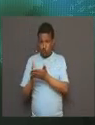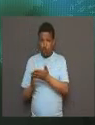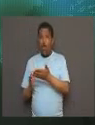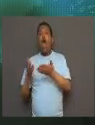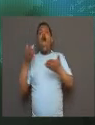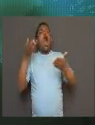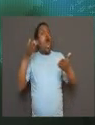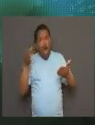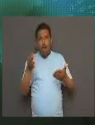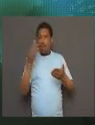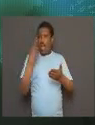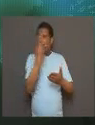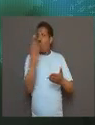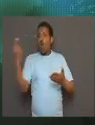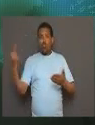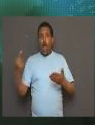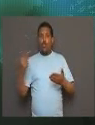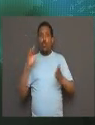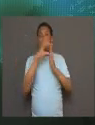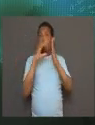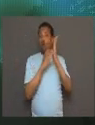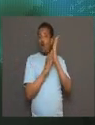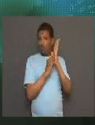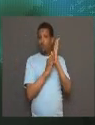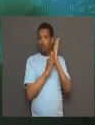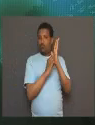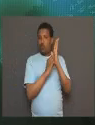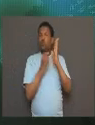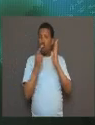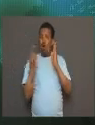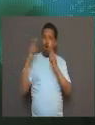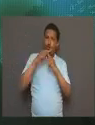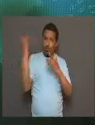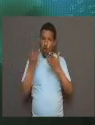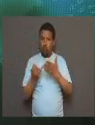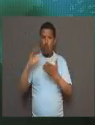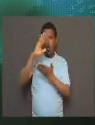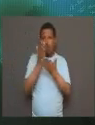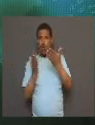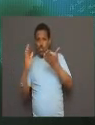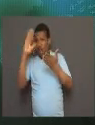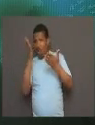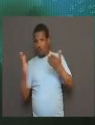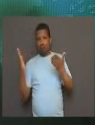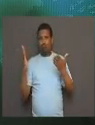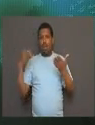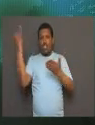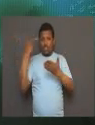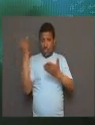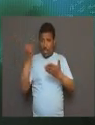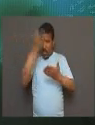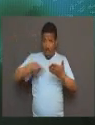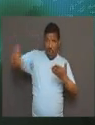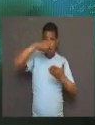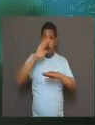of individual components. To draw proportional circles on a